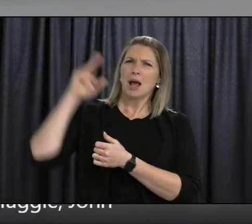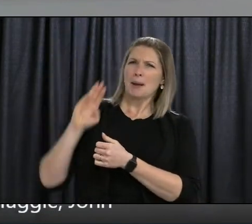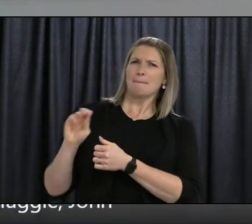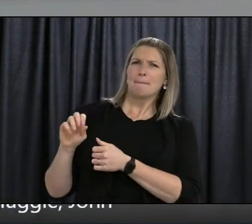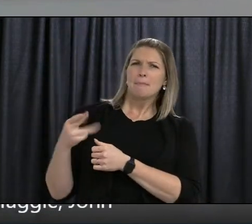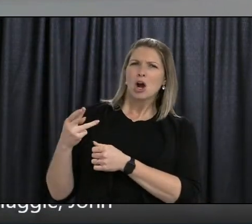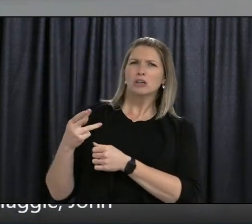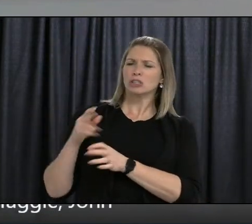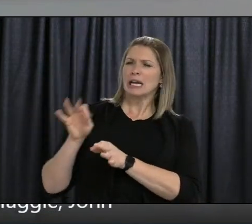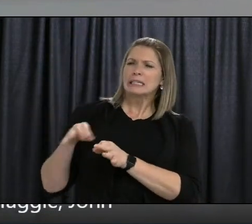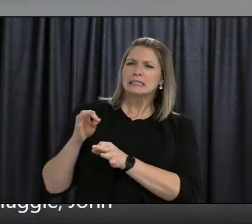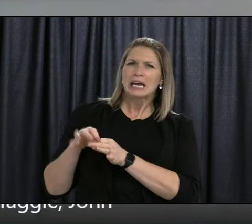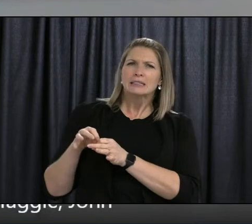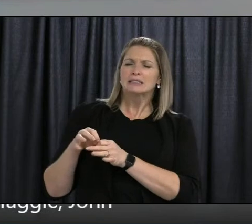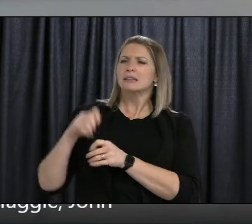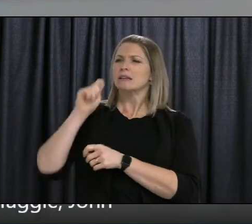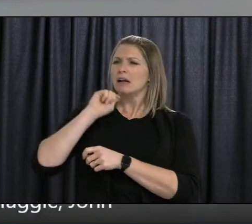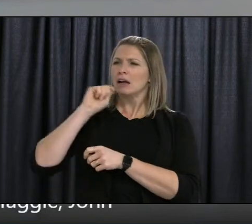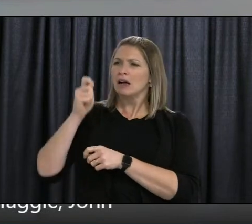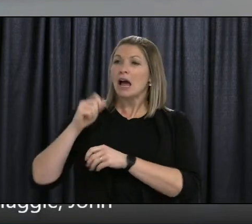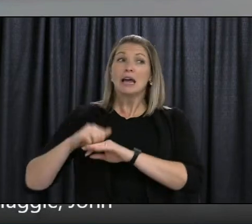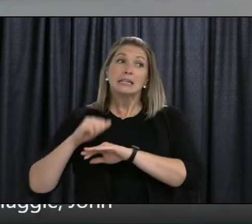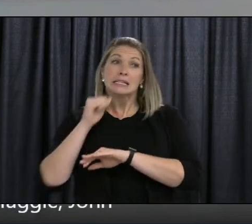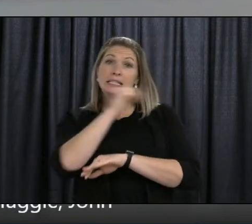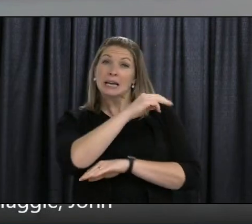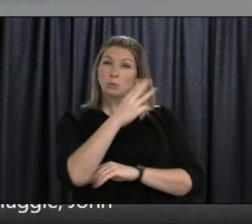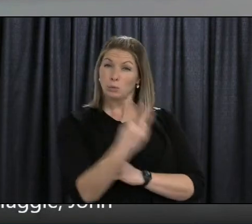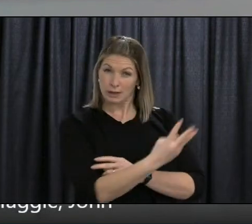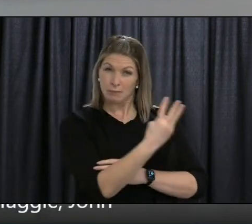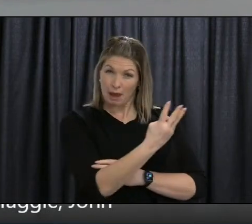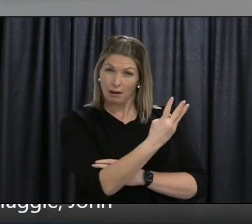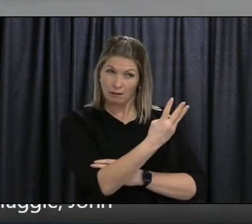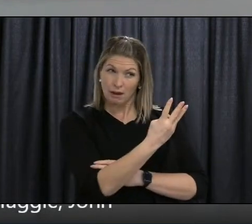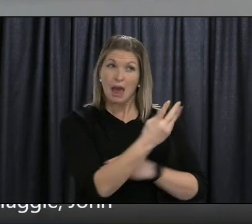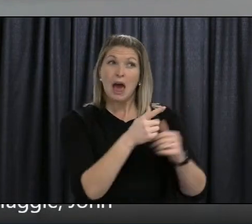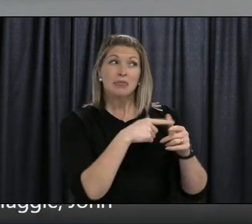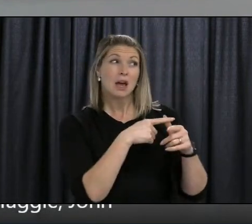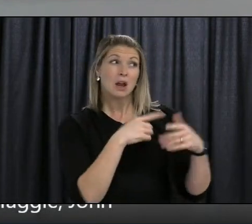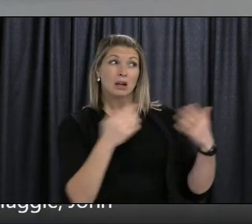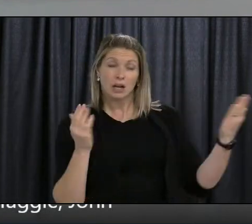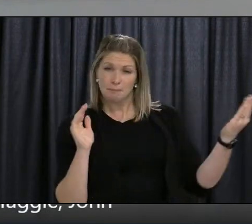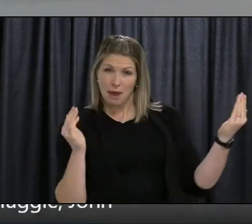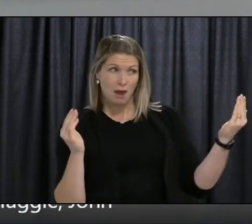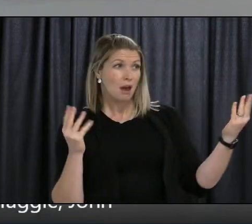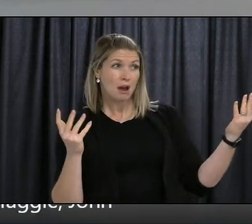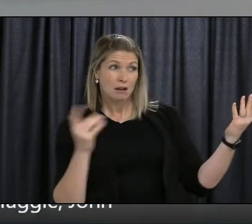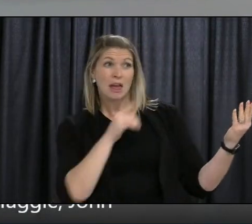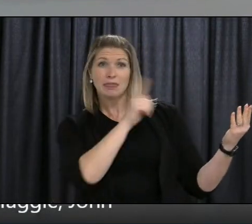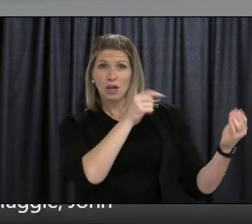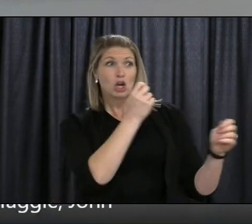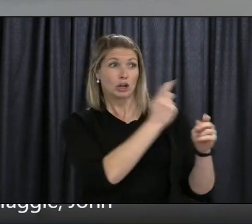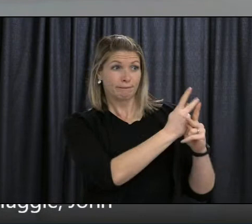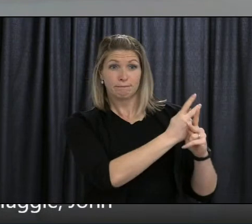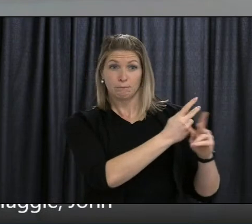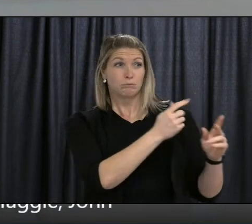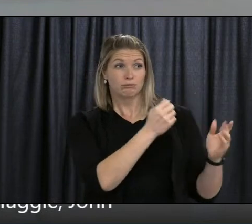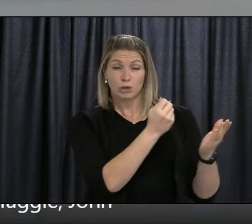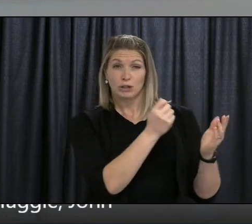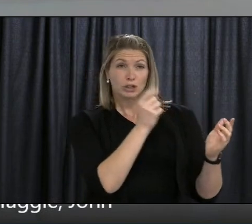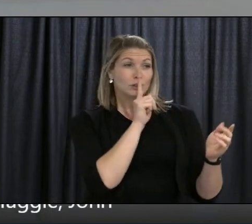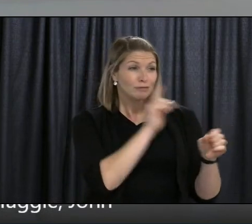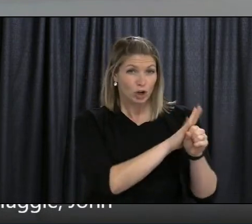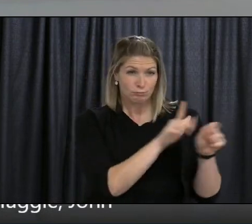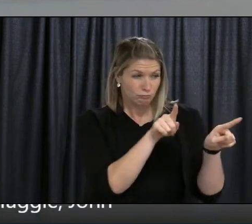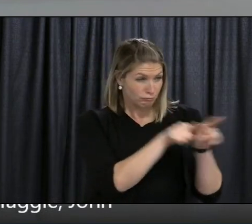PCR testing in the public health lab, we did exactly the same kind of validation, only we used Winnipeg and the National